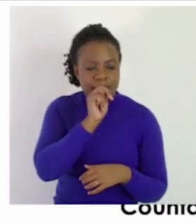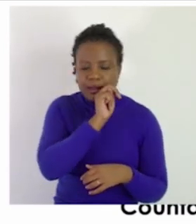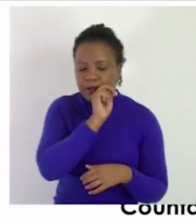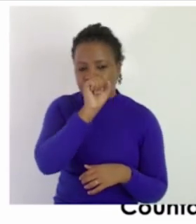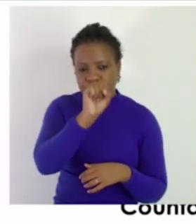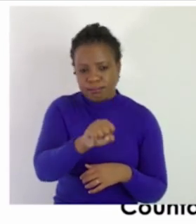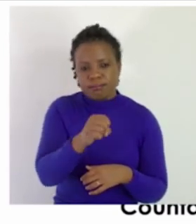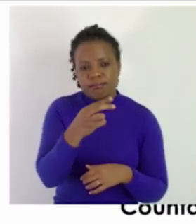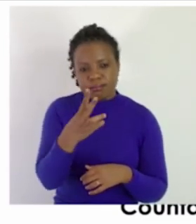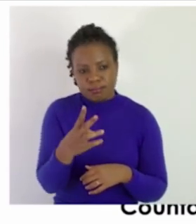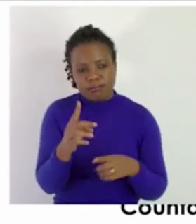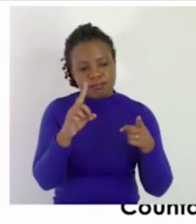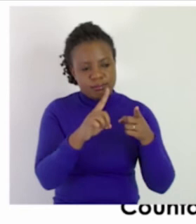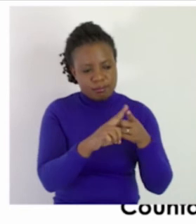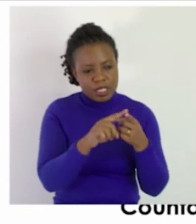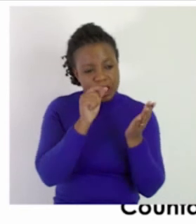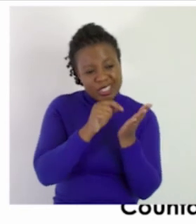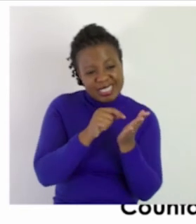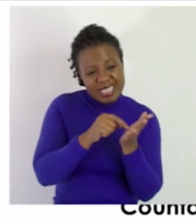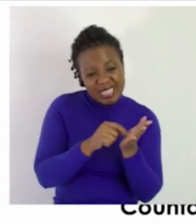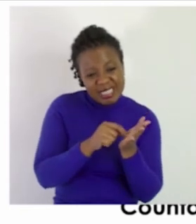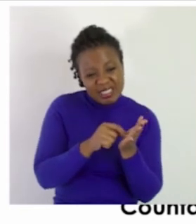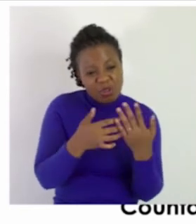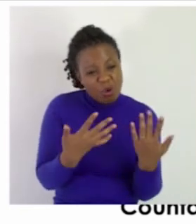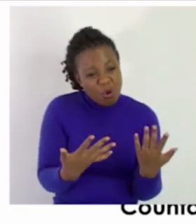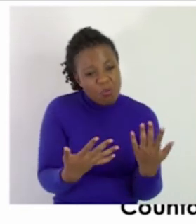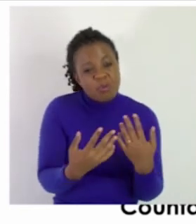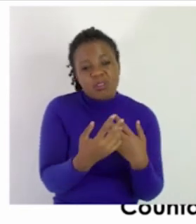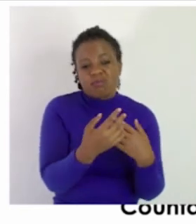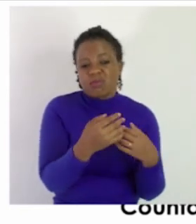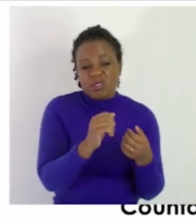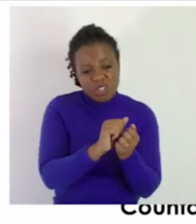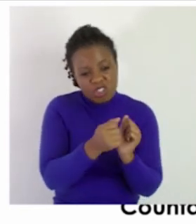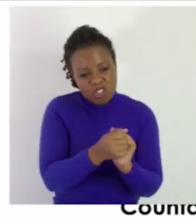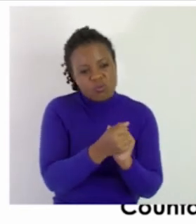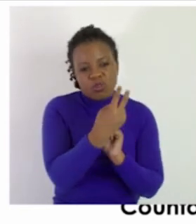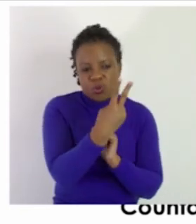We have chicken. It can be 2 chickens. We have